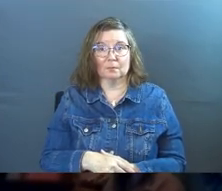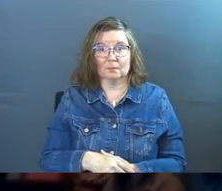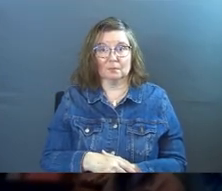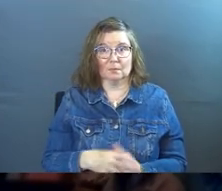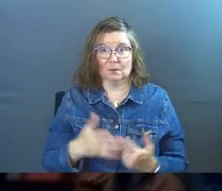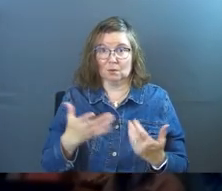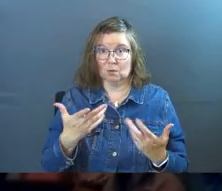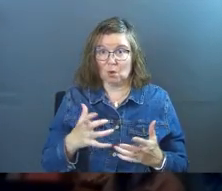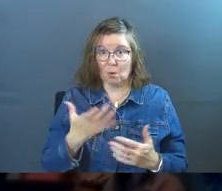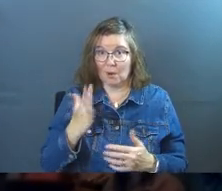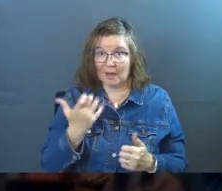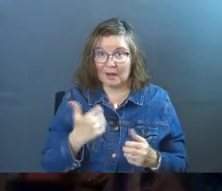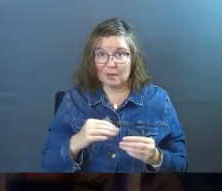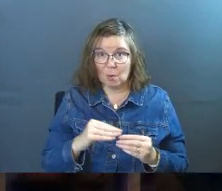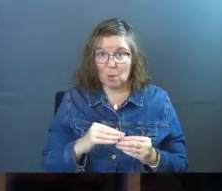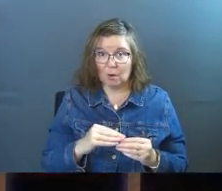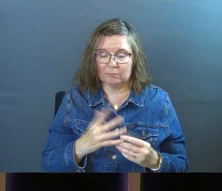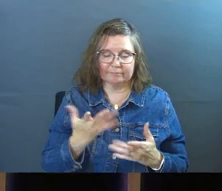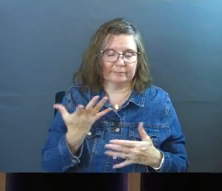do you not want God anymore?